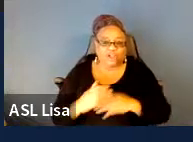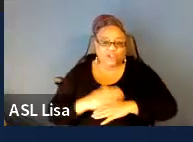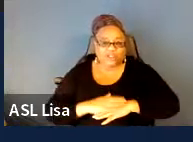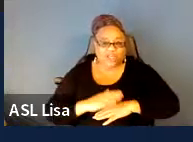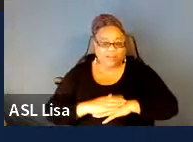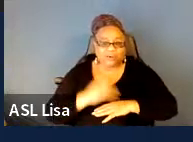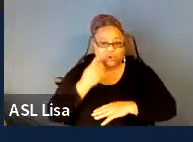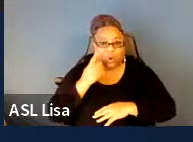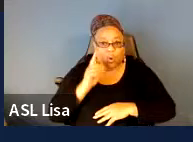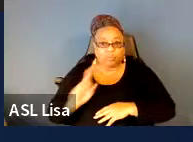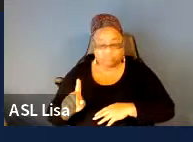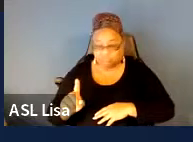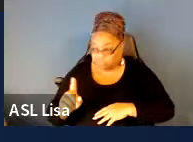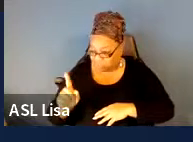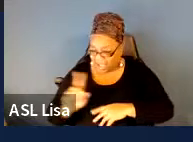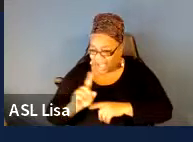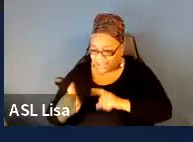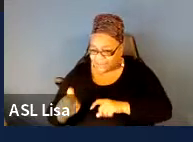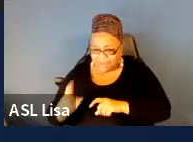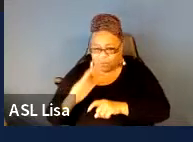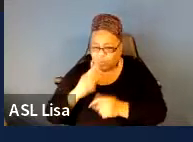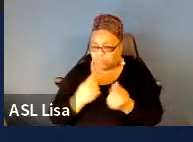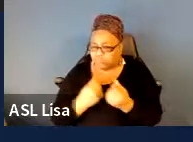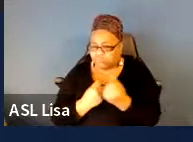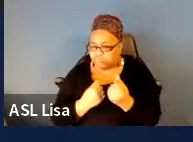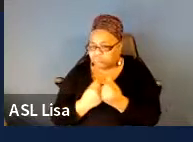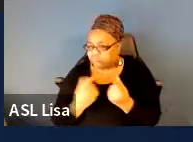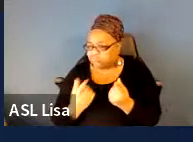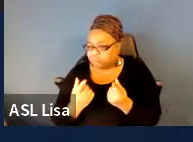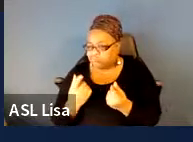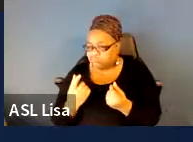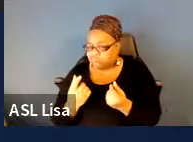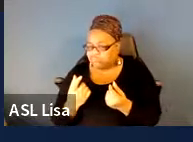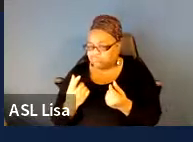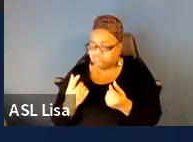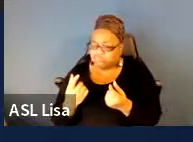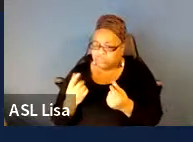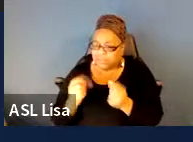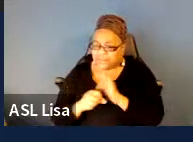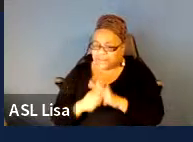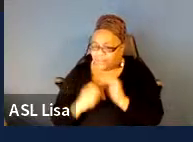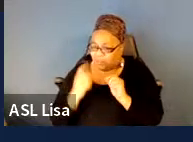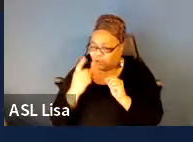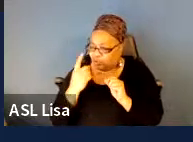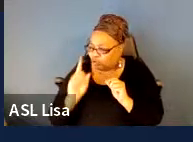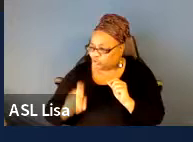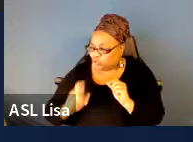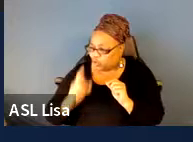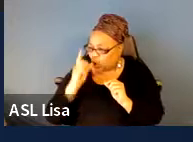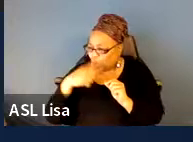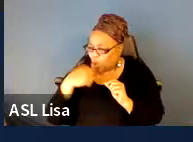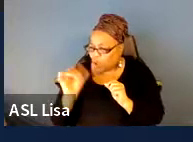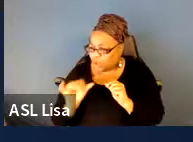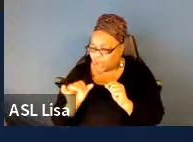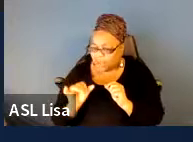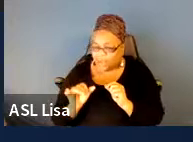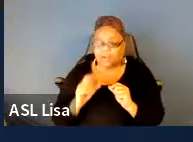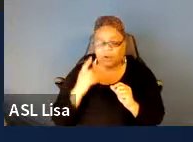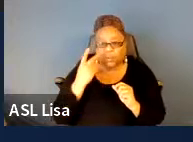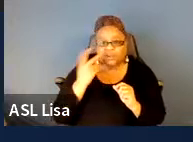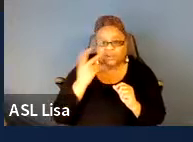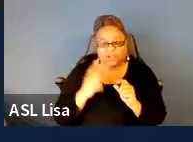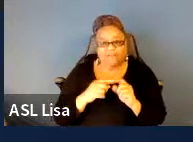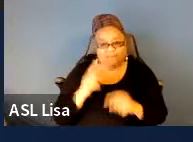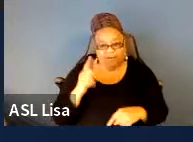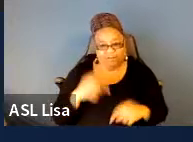what they're advocating the symbol should be. We've seen lots of different variations for the gender neutral and also the